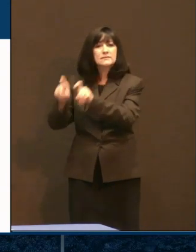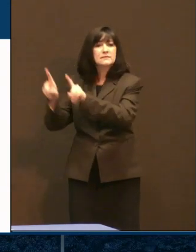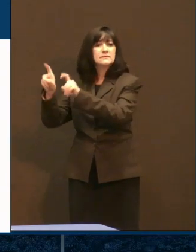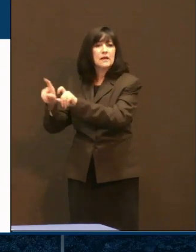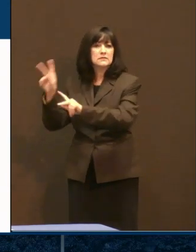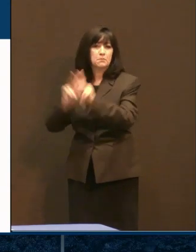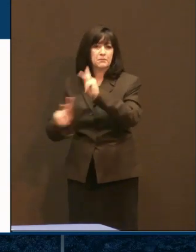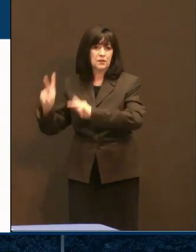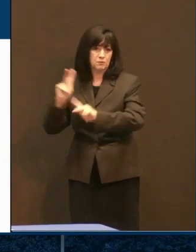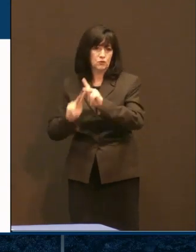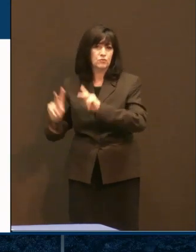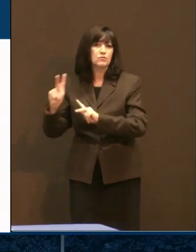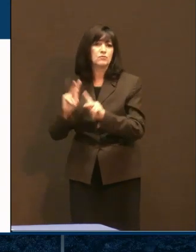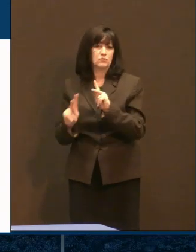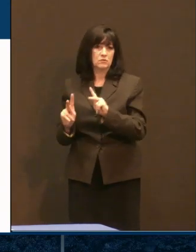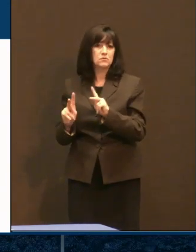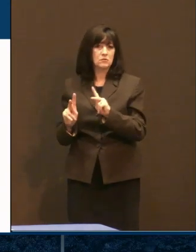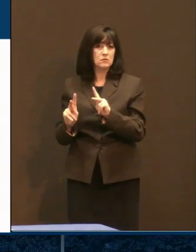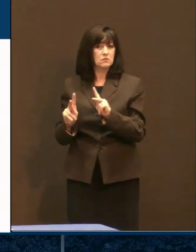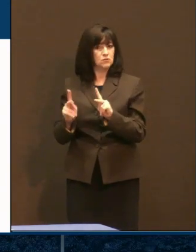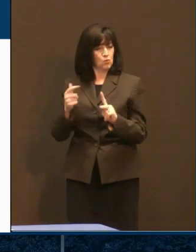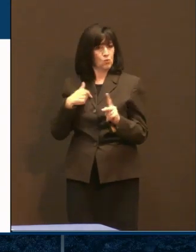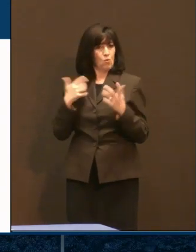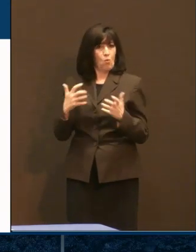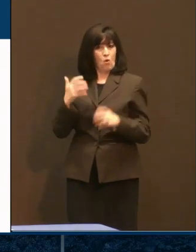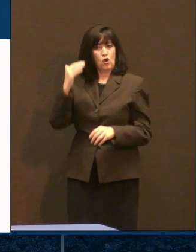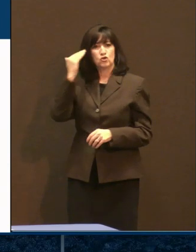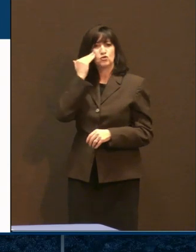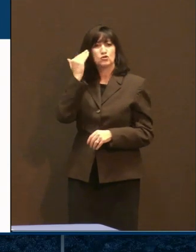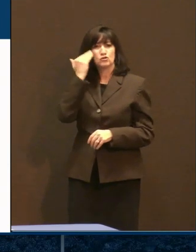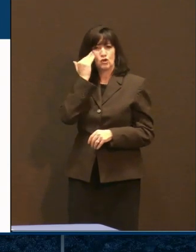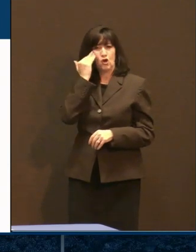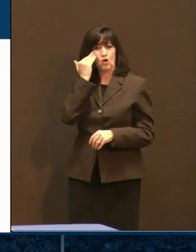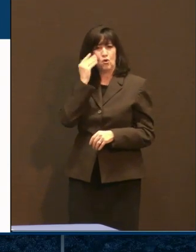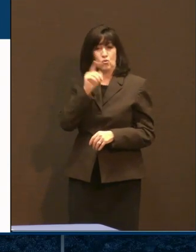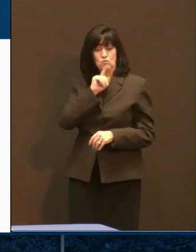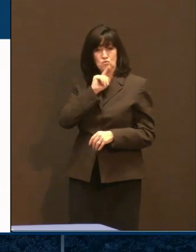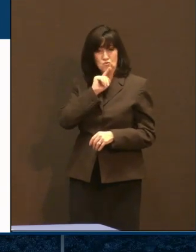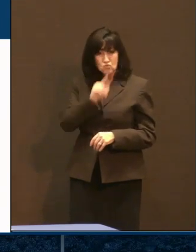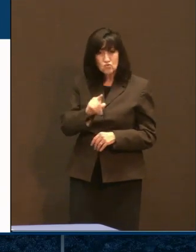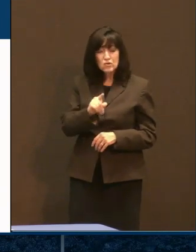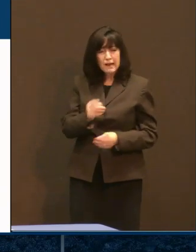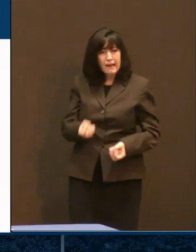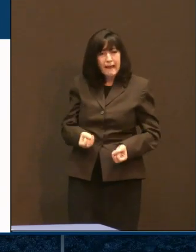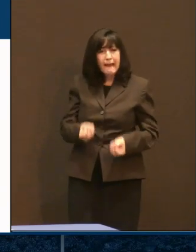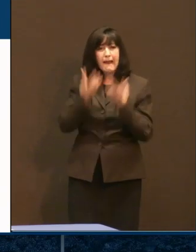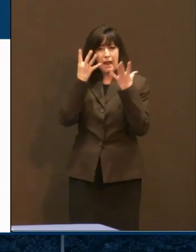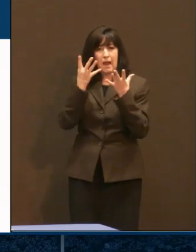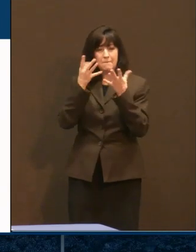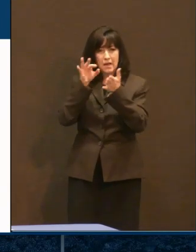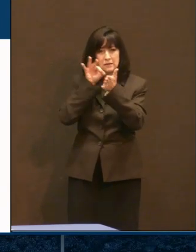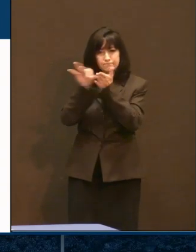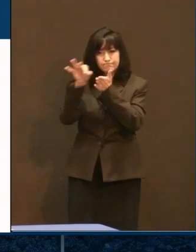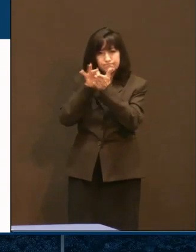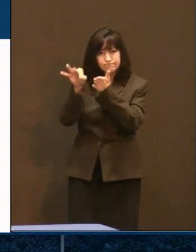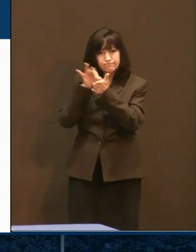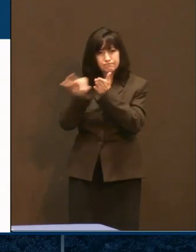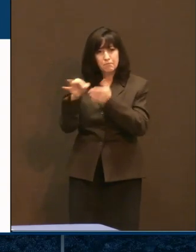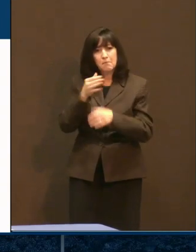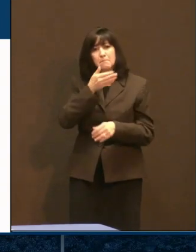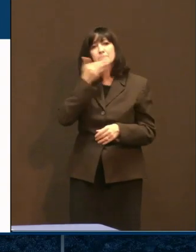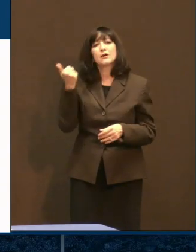that is to calculate the percentage of persons who are positive based with the number of tests you're